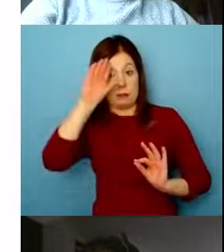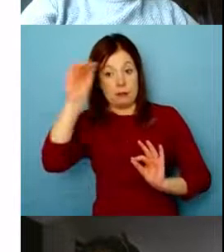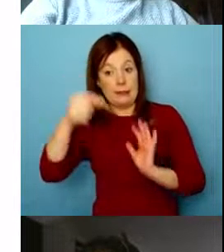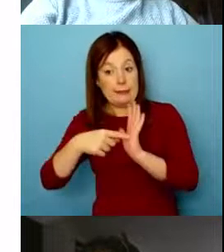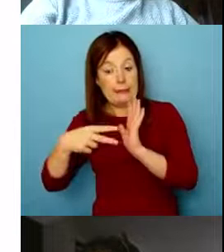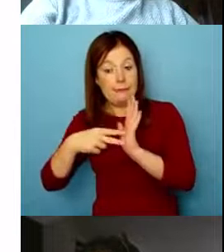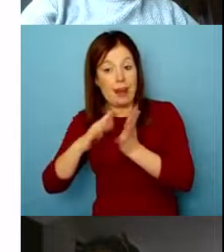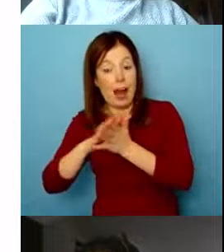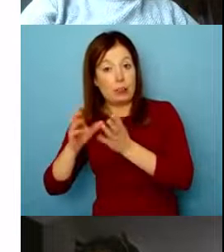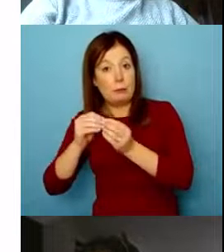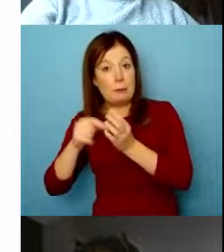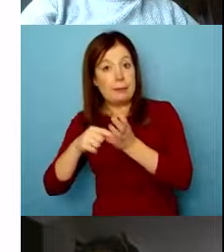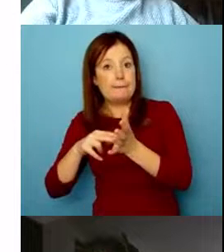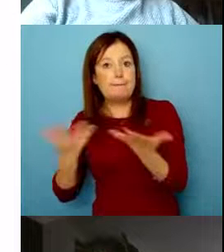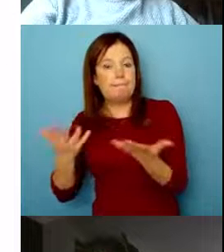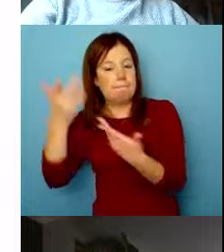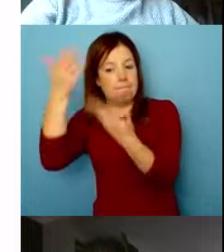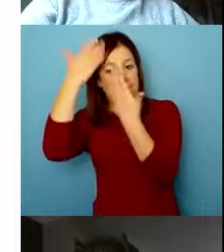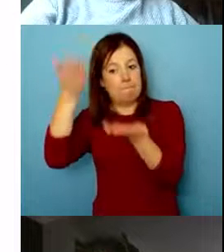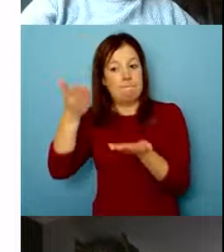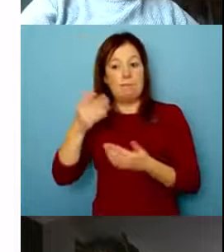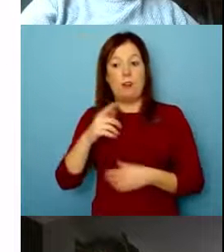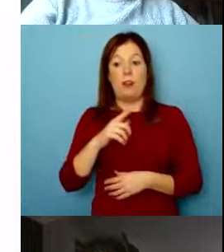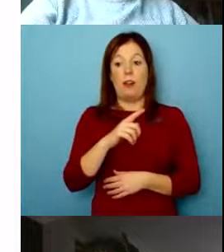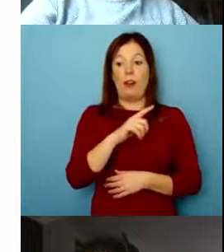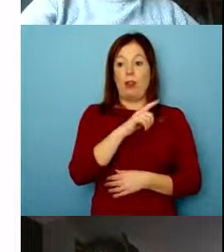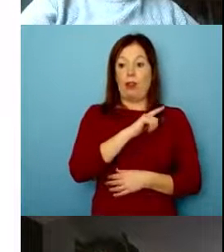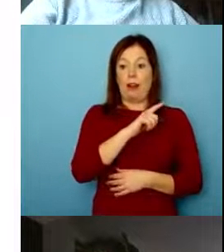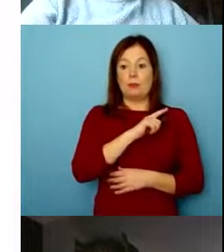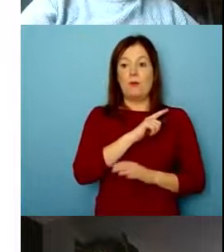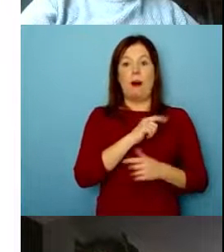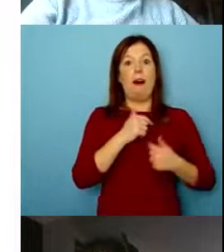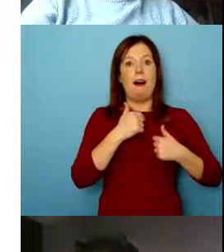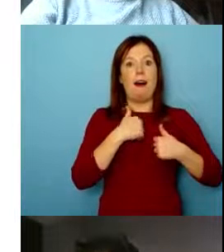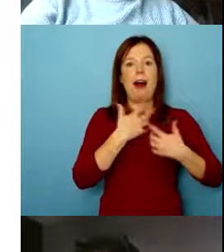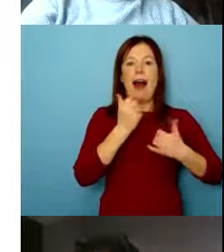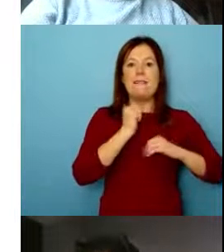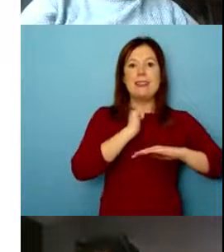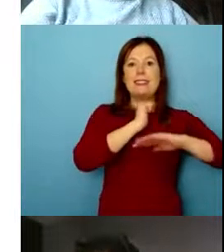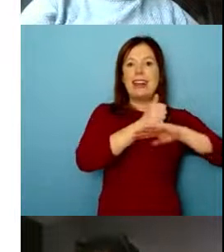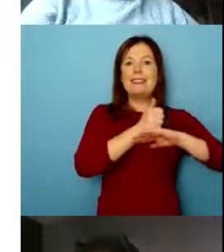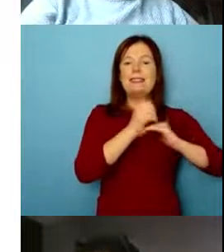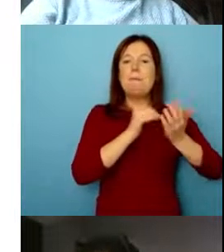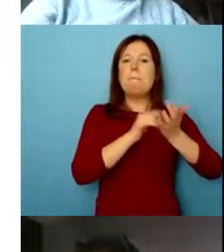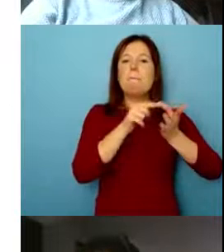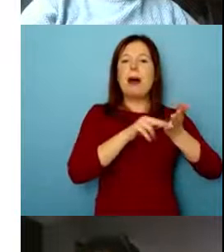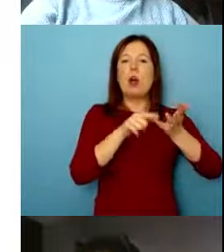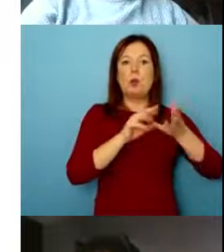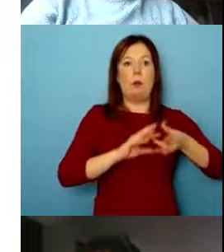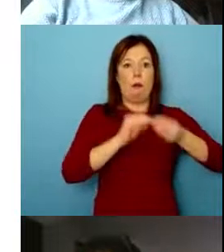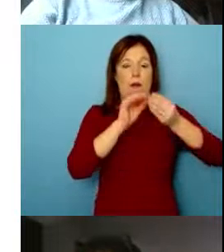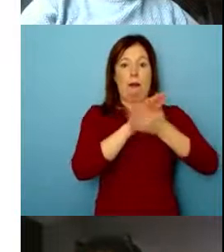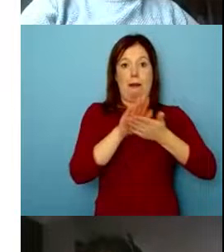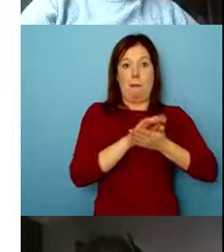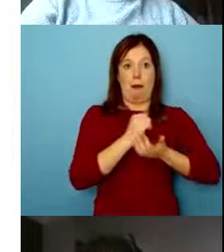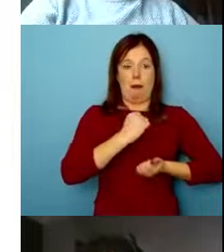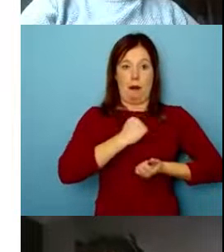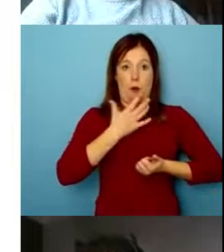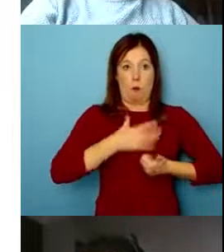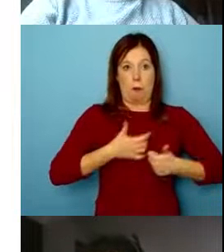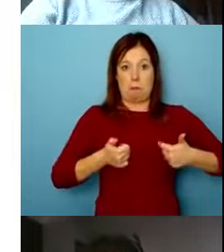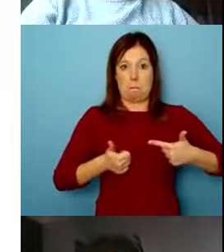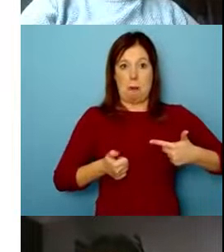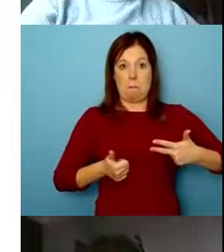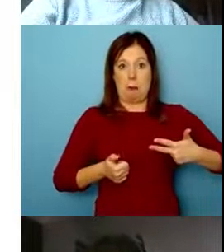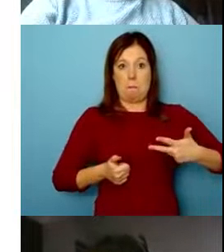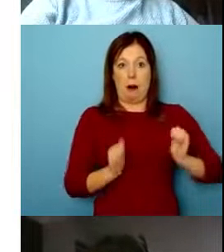So the results? Well, each application ends up creating a settings menu to capture the user's needs and intentions. And